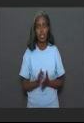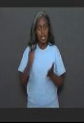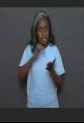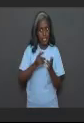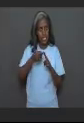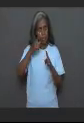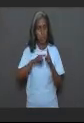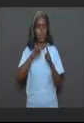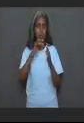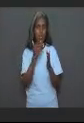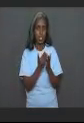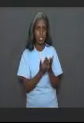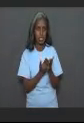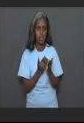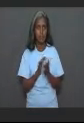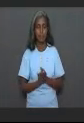Let's get back to our lesson.